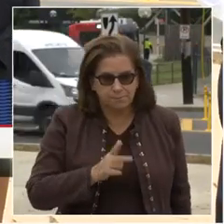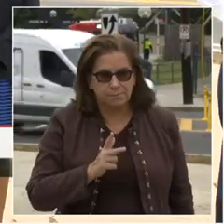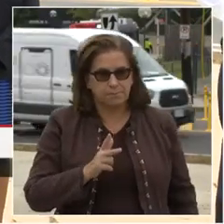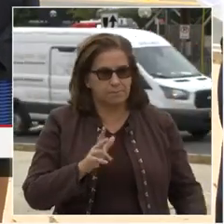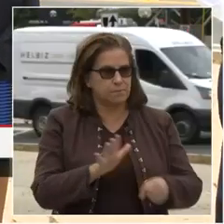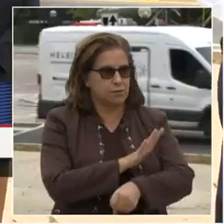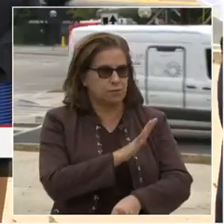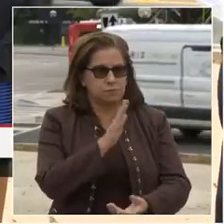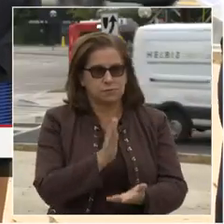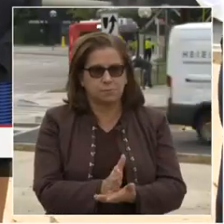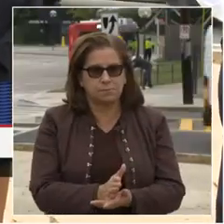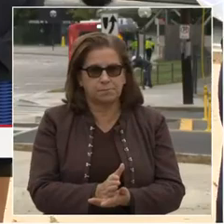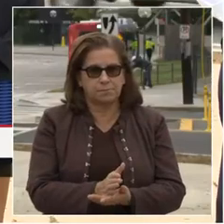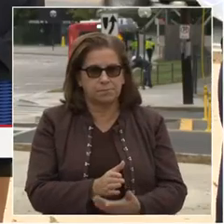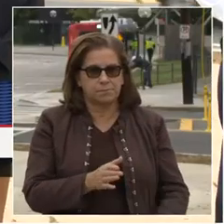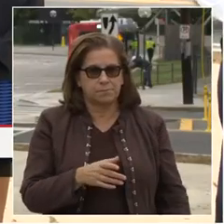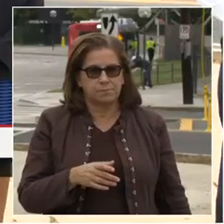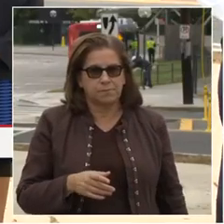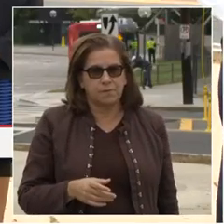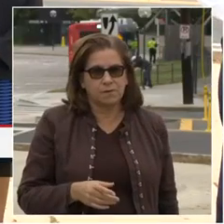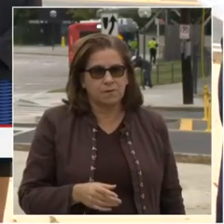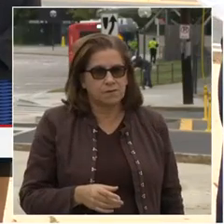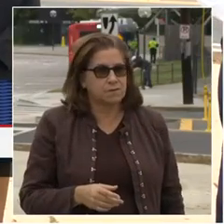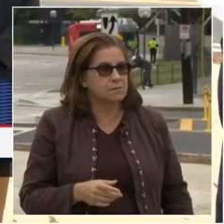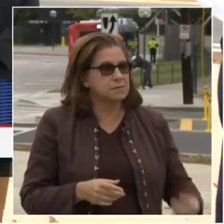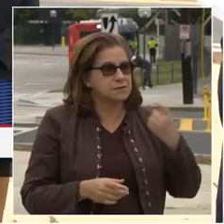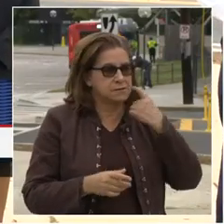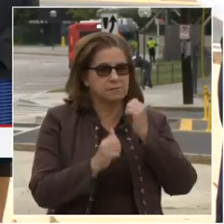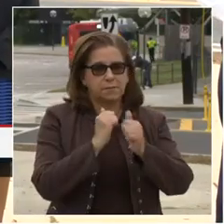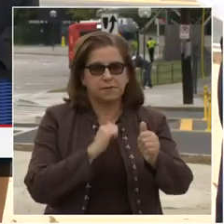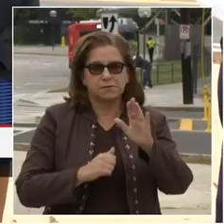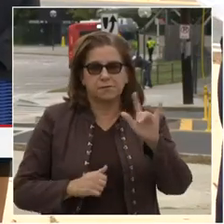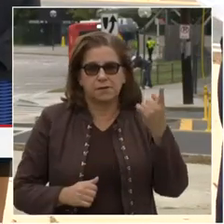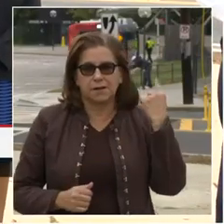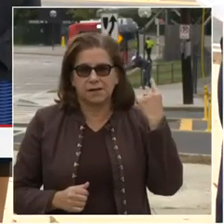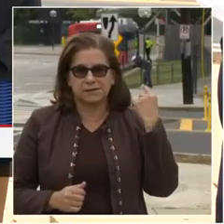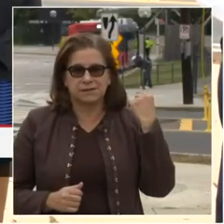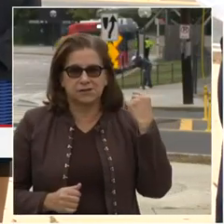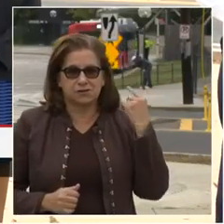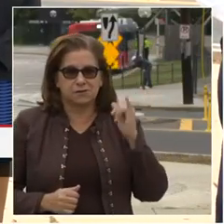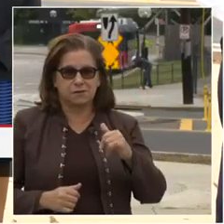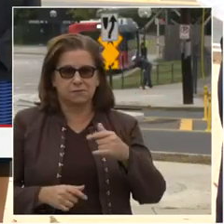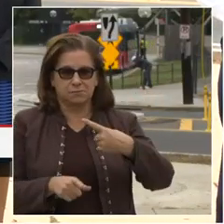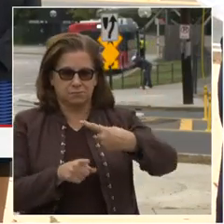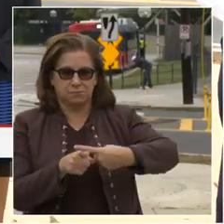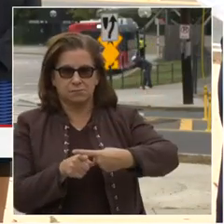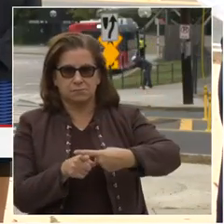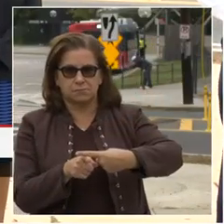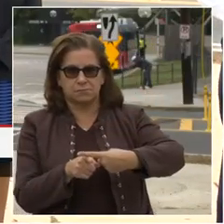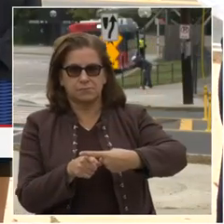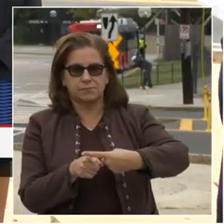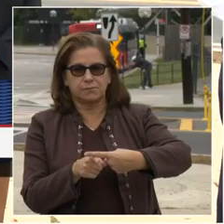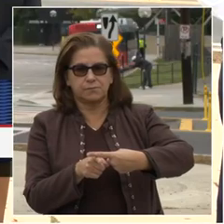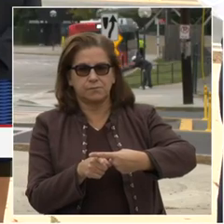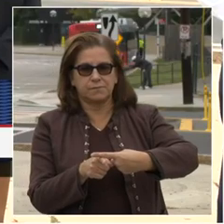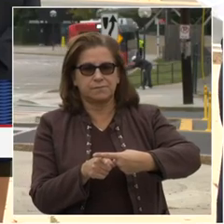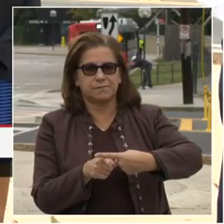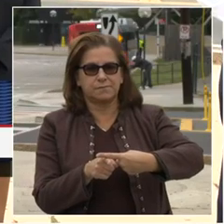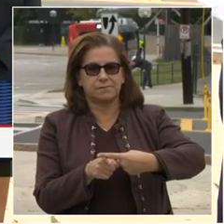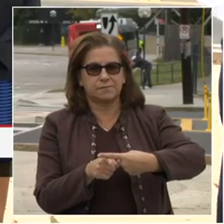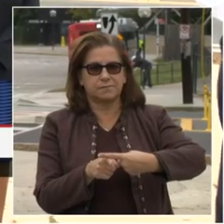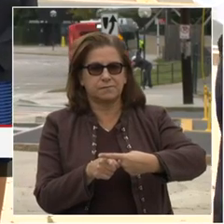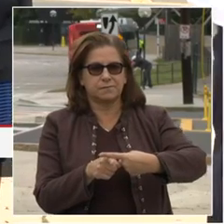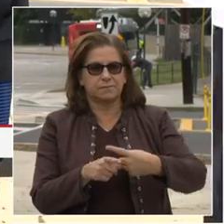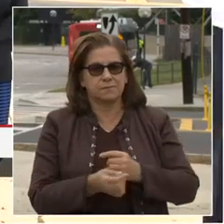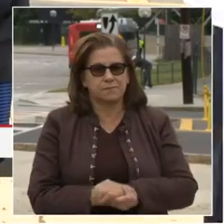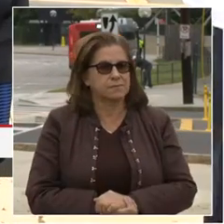the omnibus bill last year. One of the things they really wanted to see was ticket reciprocity with Virginia and Maryland to make sure